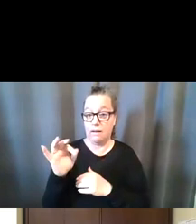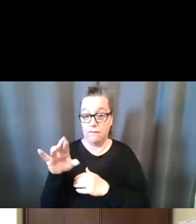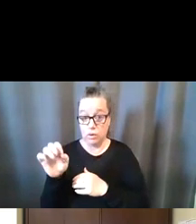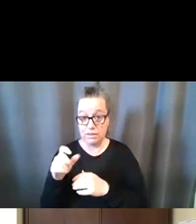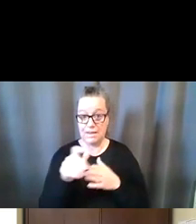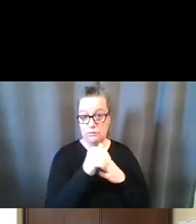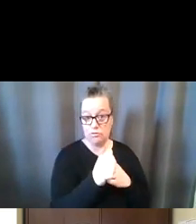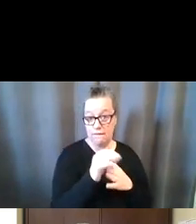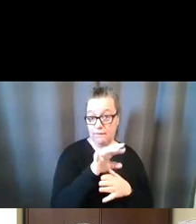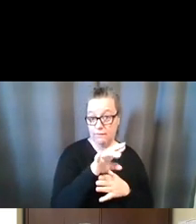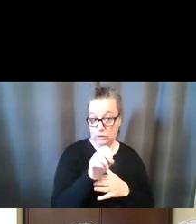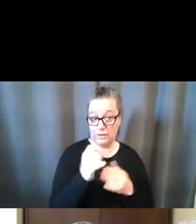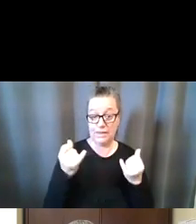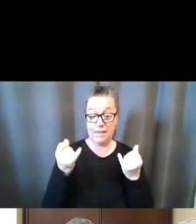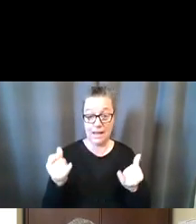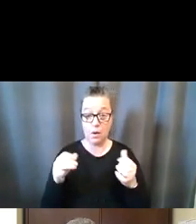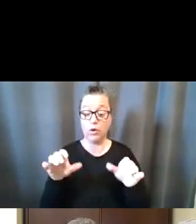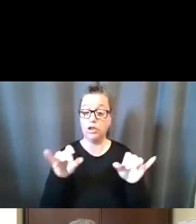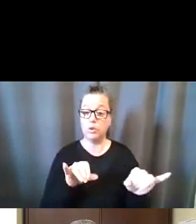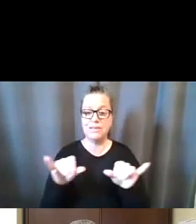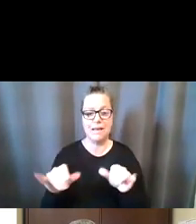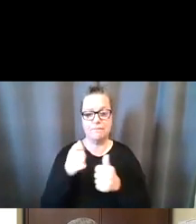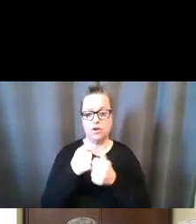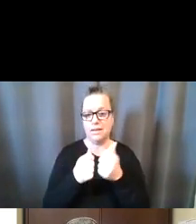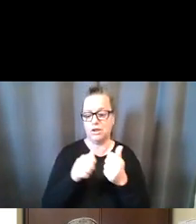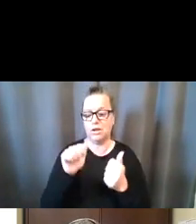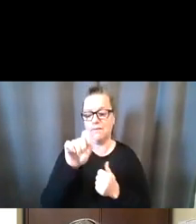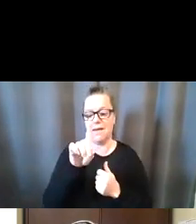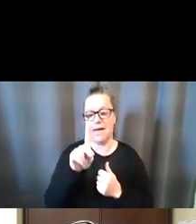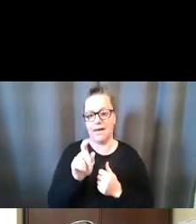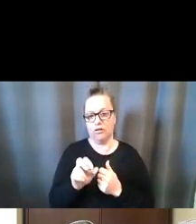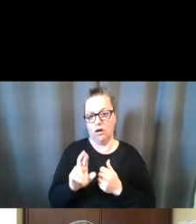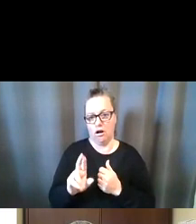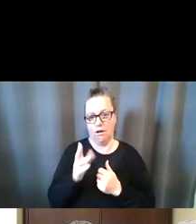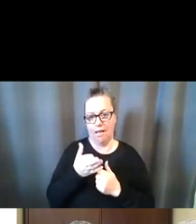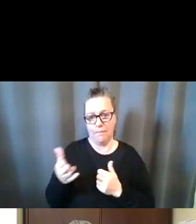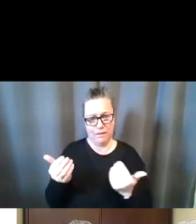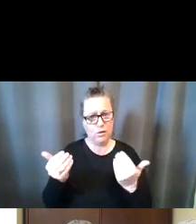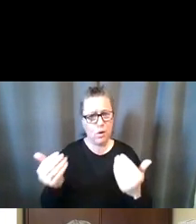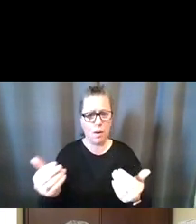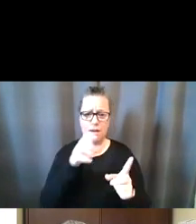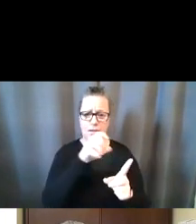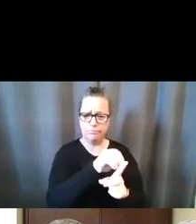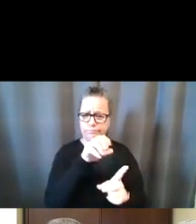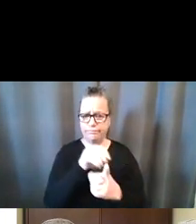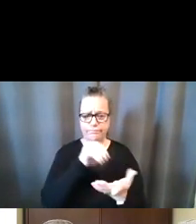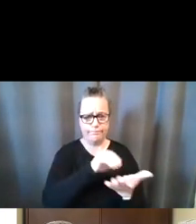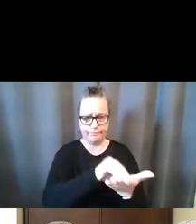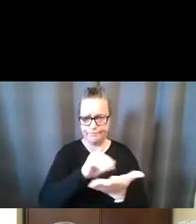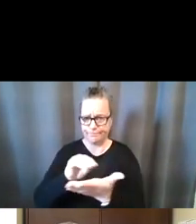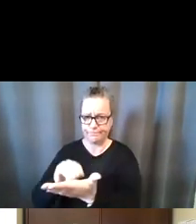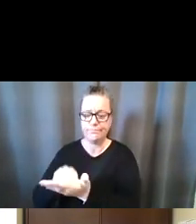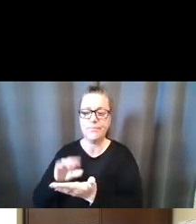driving forces. We're going to do the same thing for each of the ADKAR elements. And I'd encourage you, go ahead and start capturing notes. That's where it's going